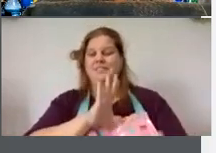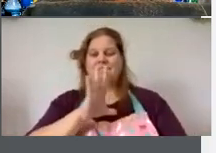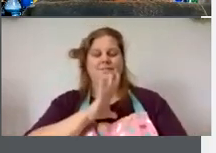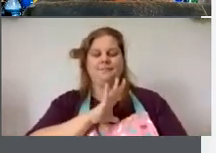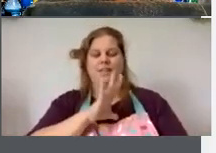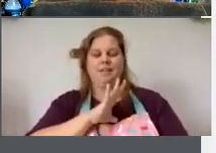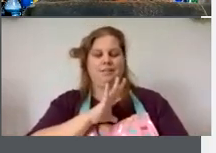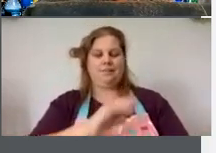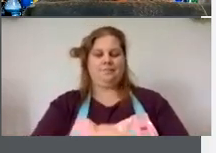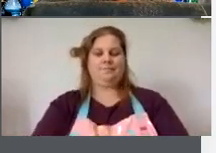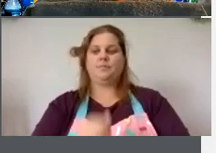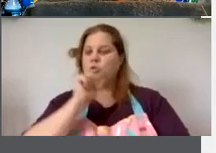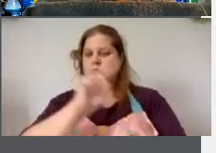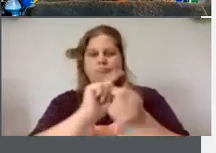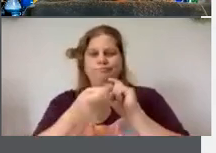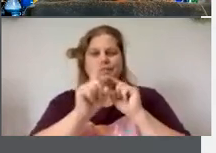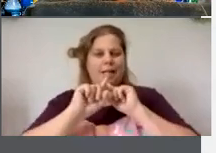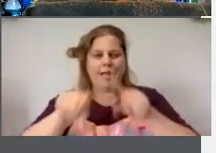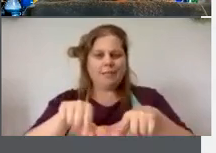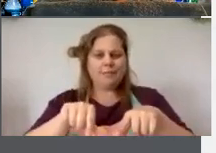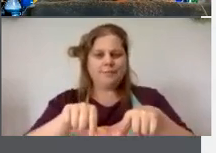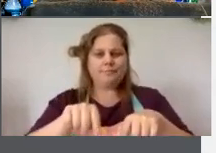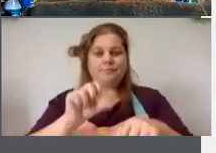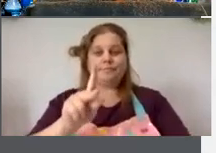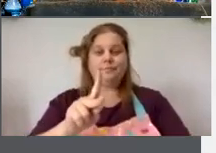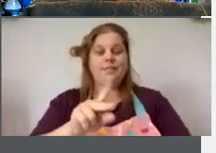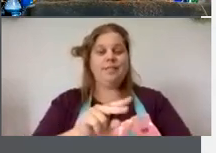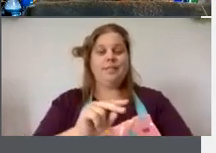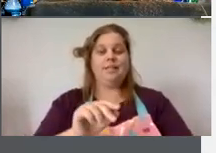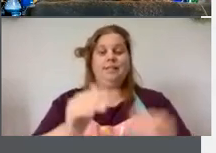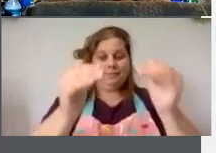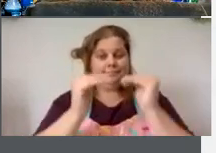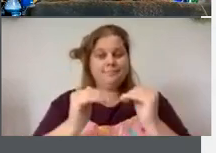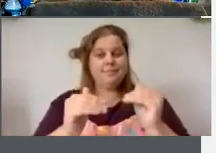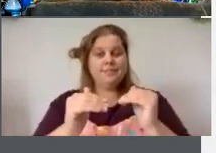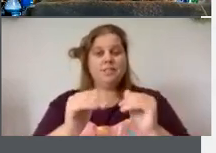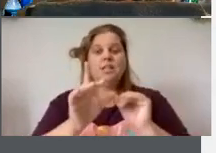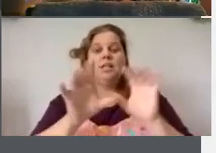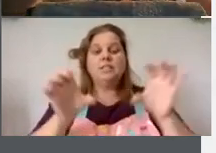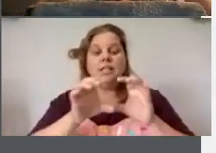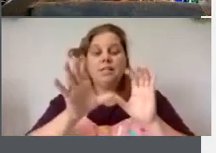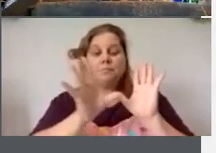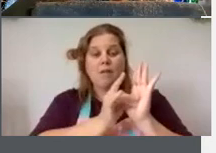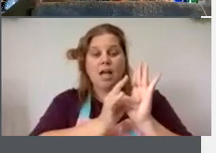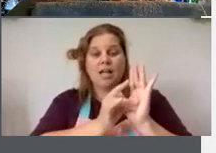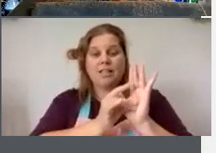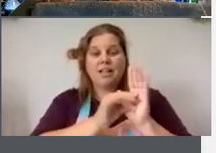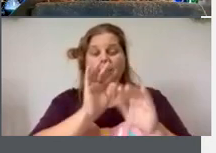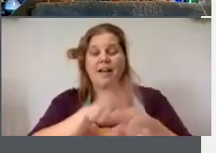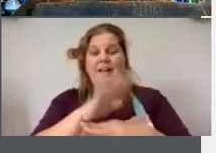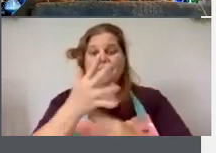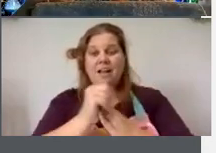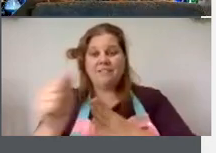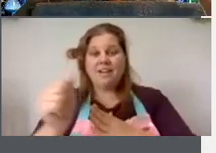Don't go changing your answers. All right, the second half. Does your magnet stick to your $5 bill?